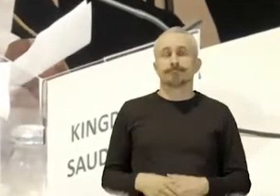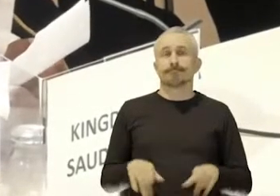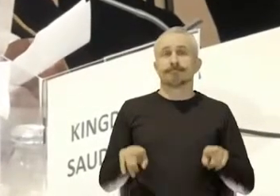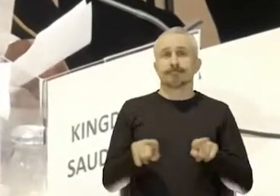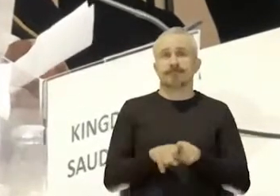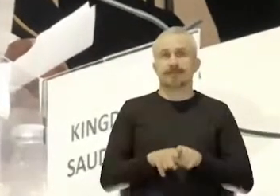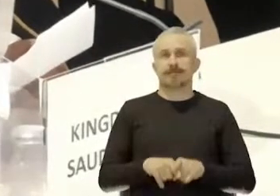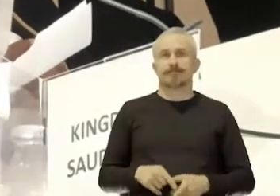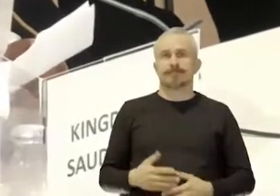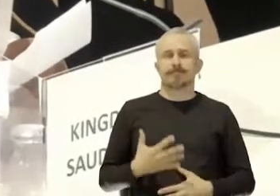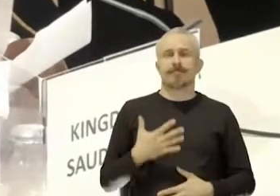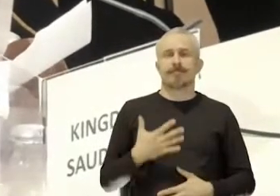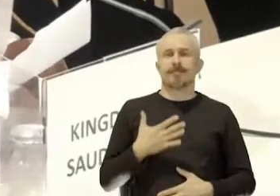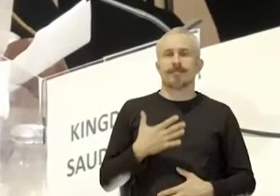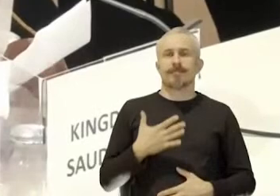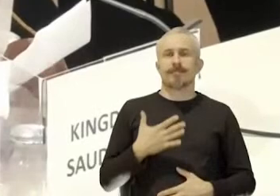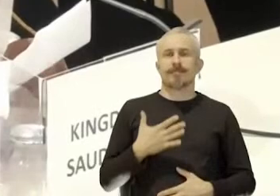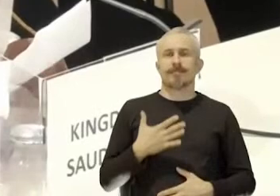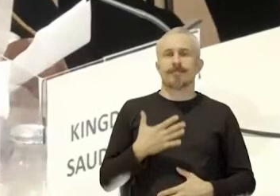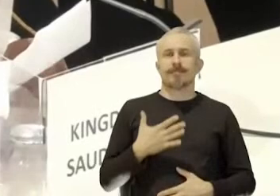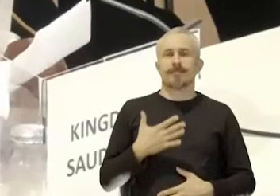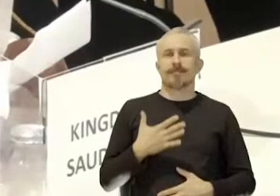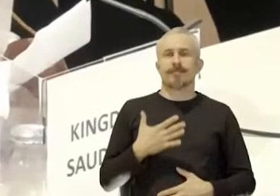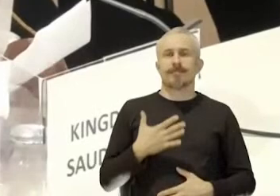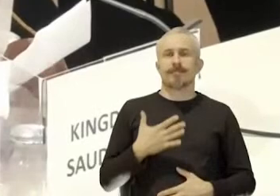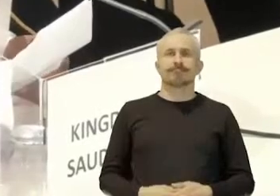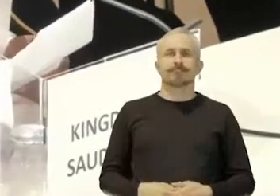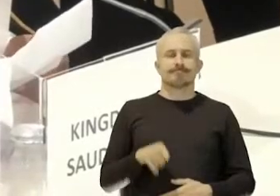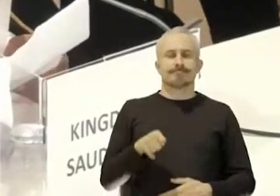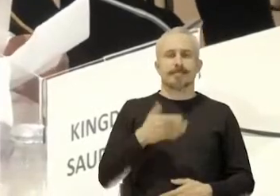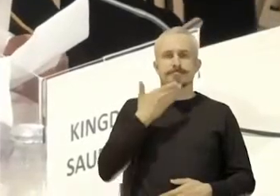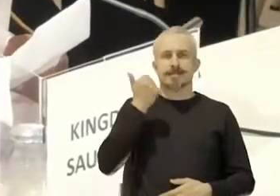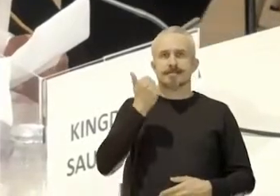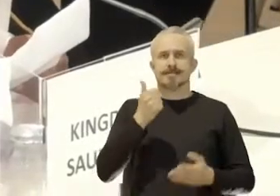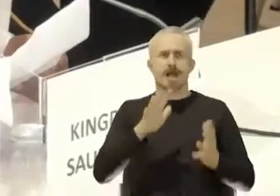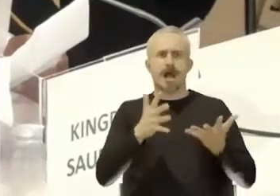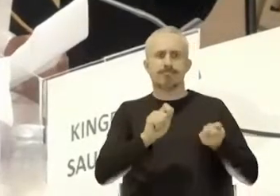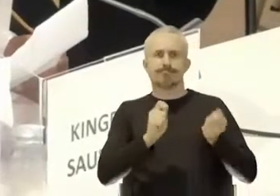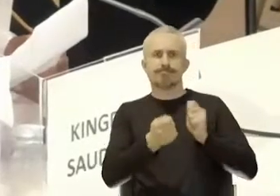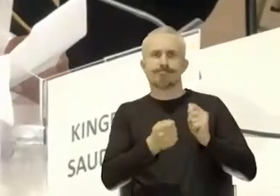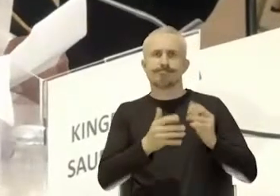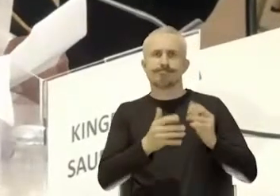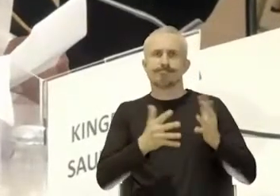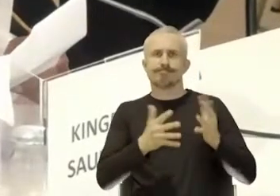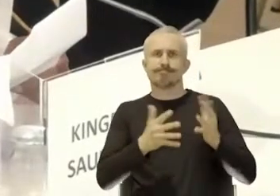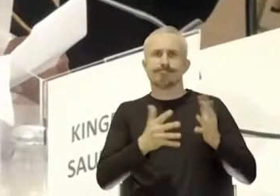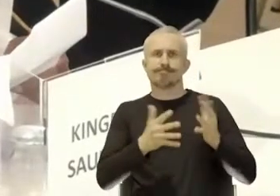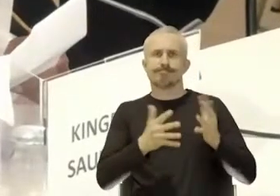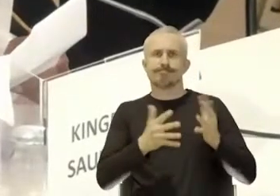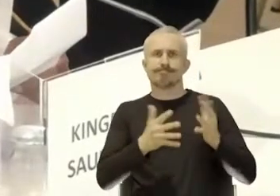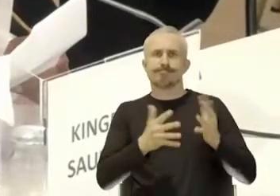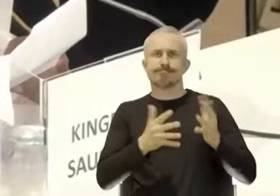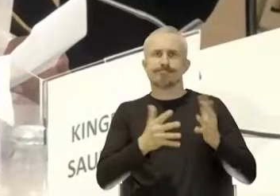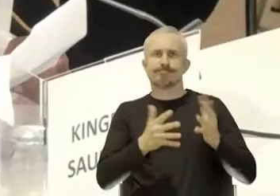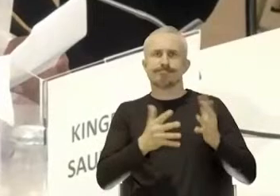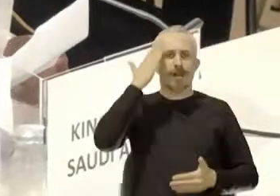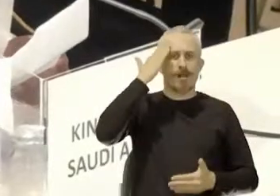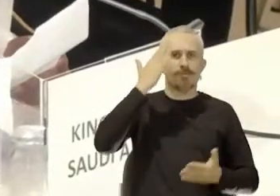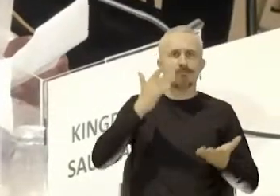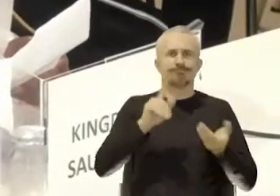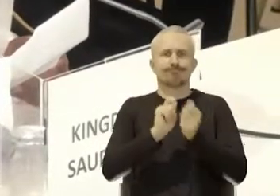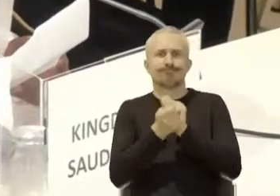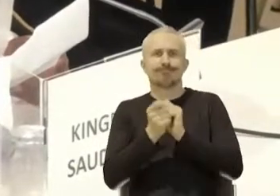for our citizens. And we have some success stories regarding the improvement of